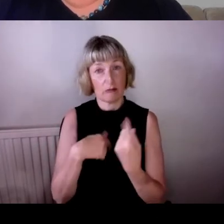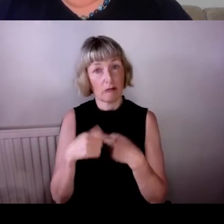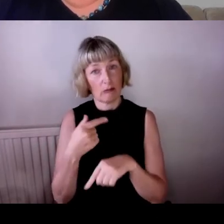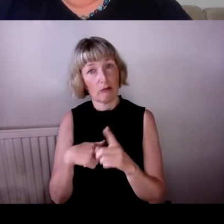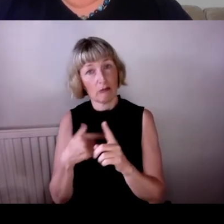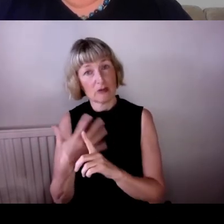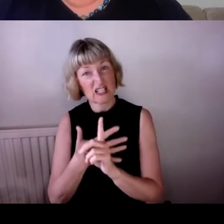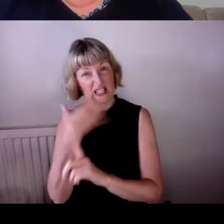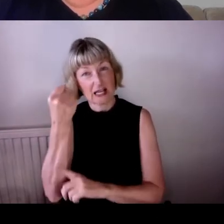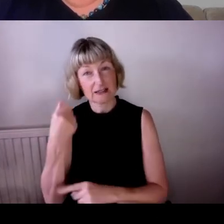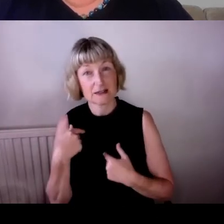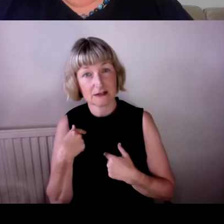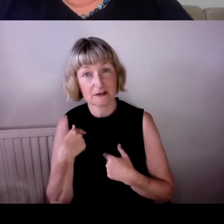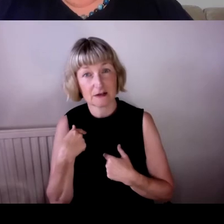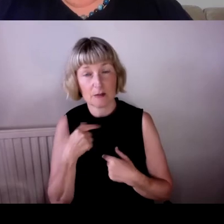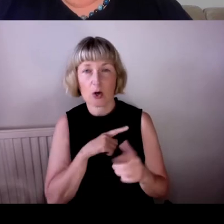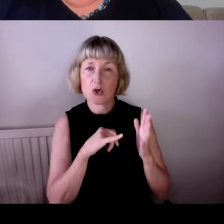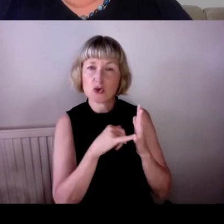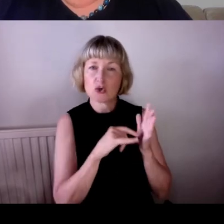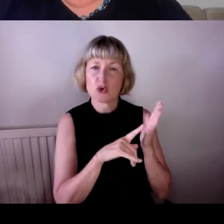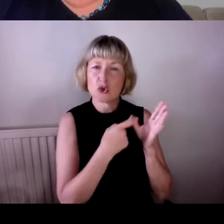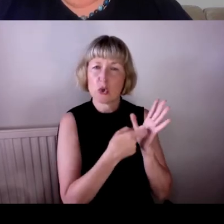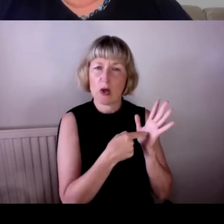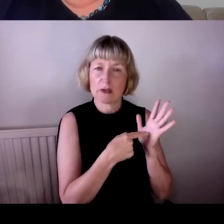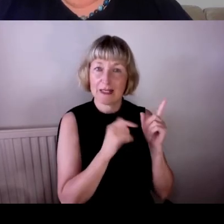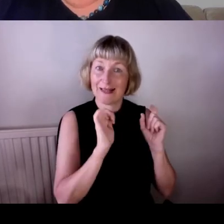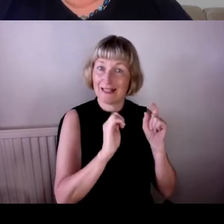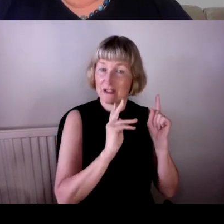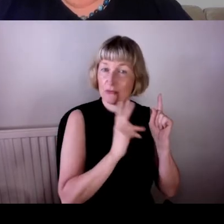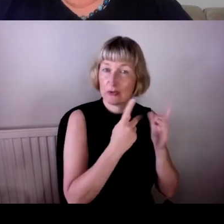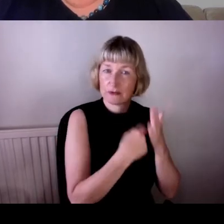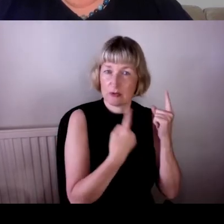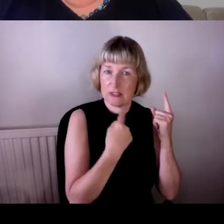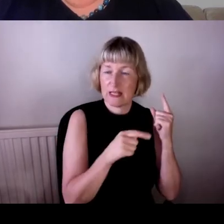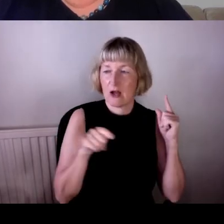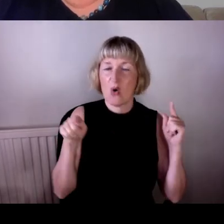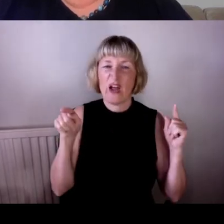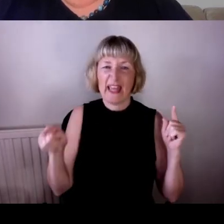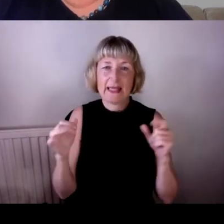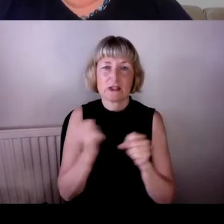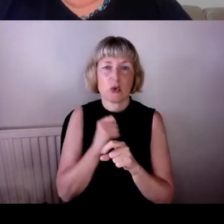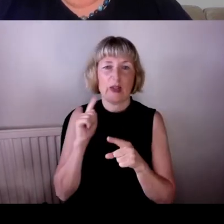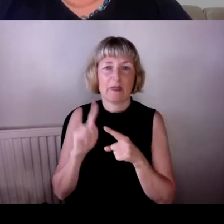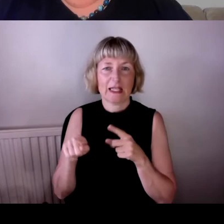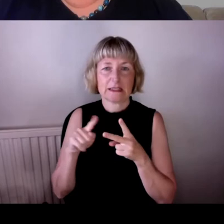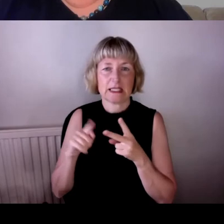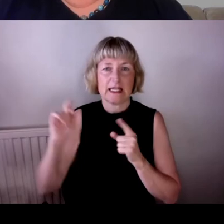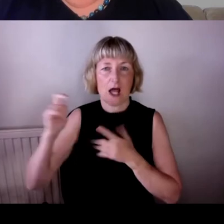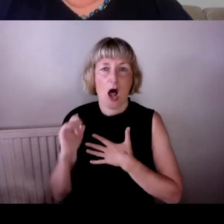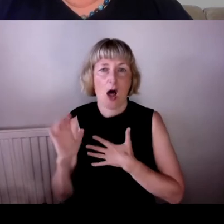because Stuart was not just there to say he's doing this, he's raising his